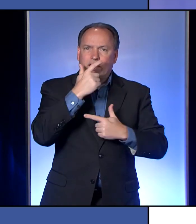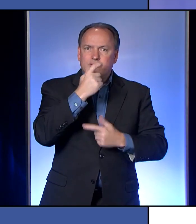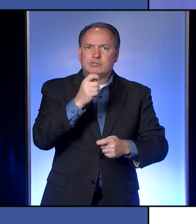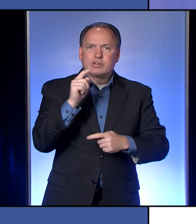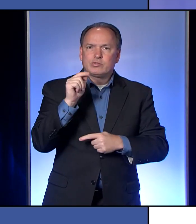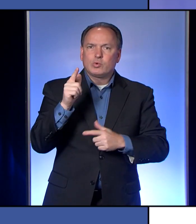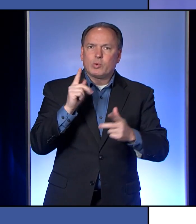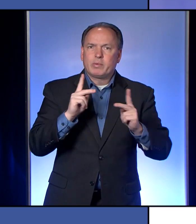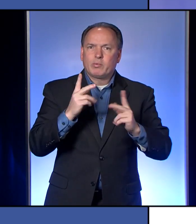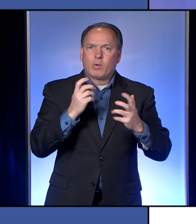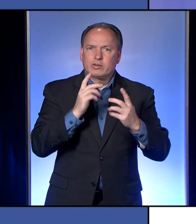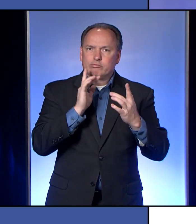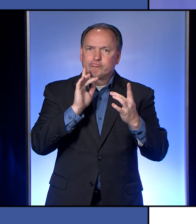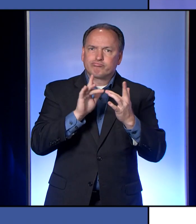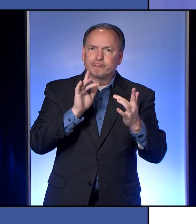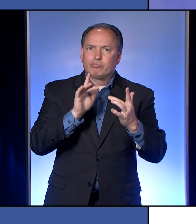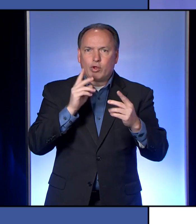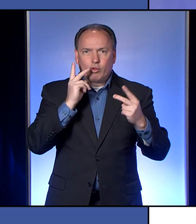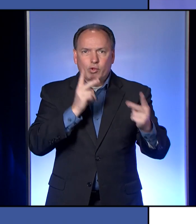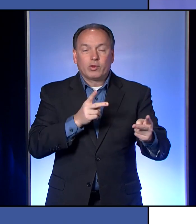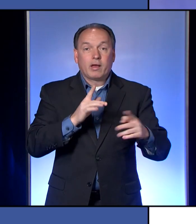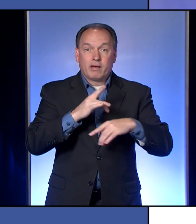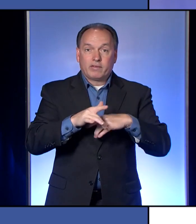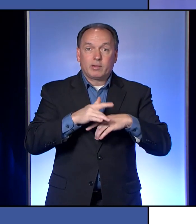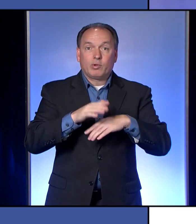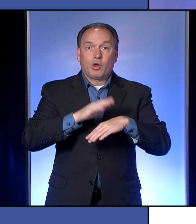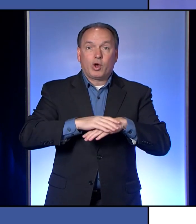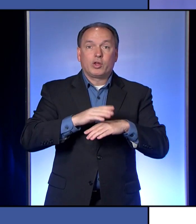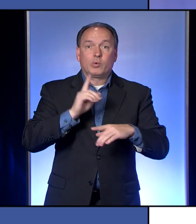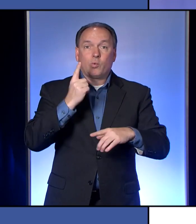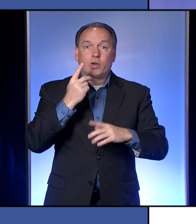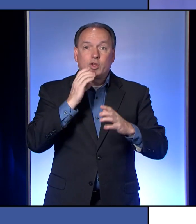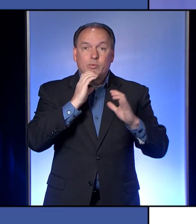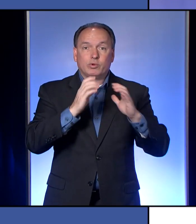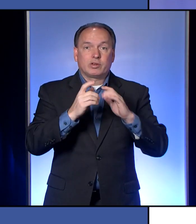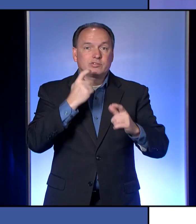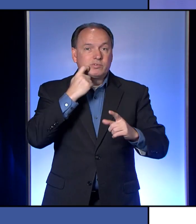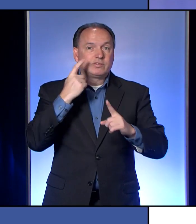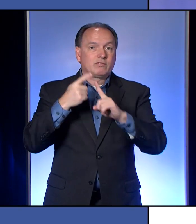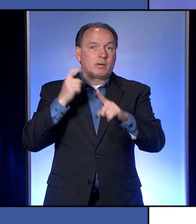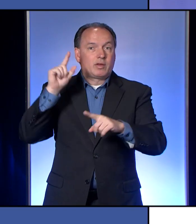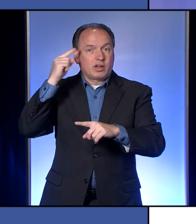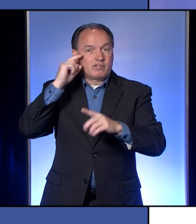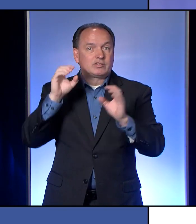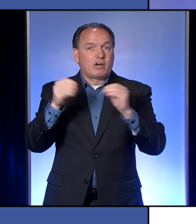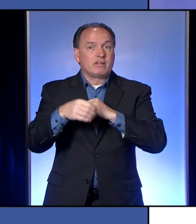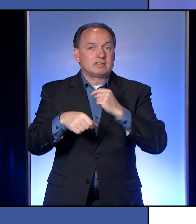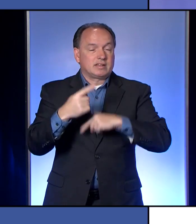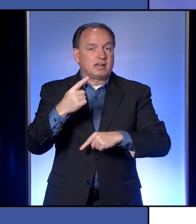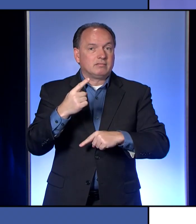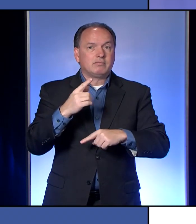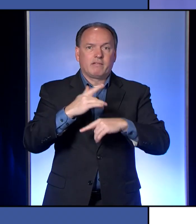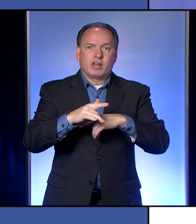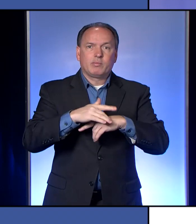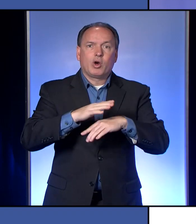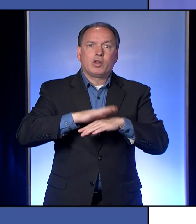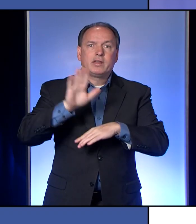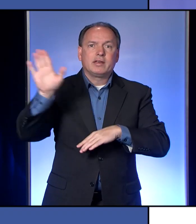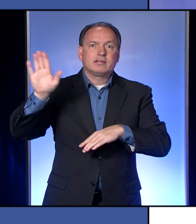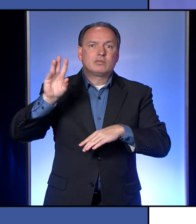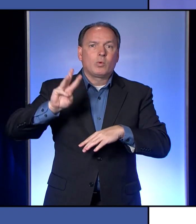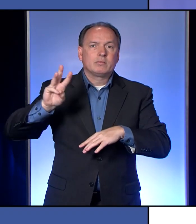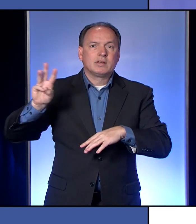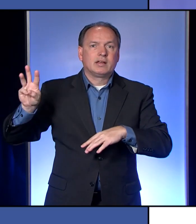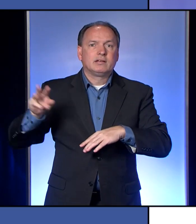some people want to look at. And it was available on one of the communications that came out of the governor's office today. So it's probably available on his website.